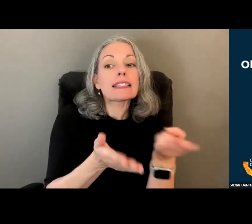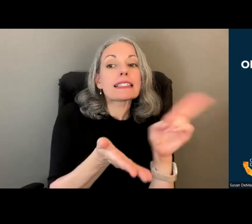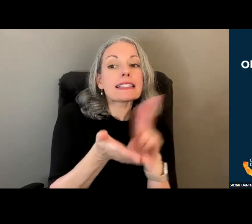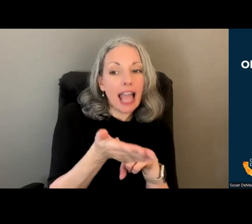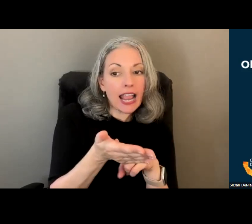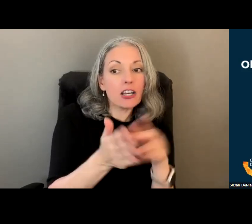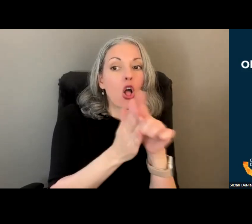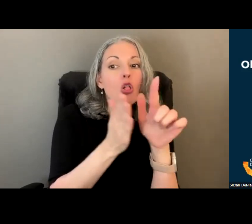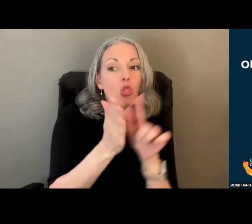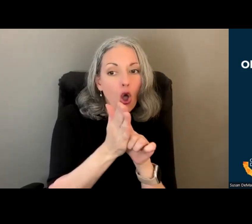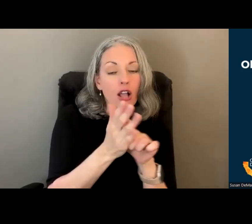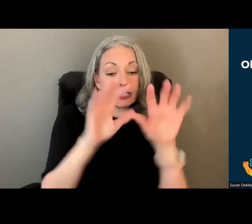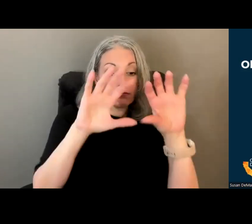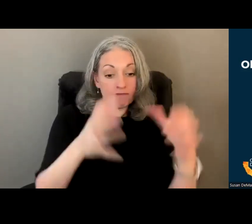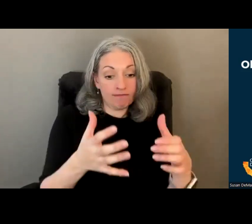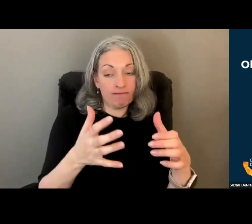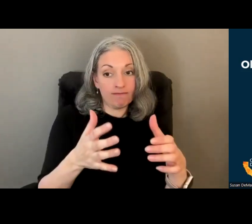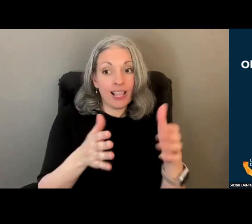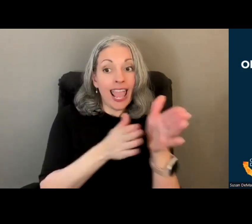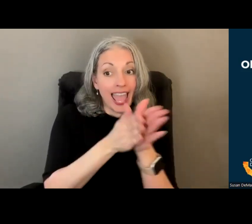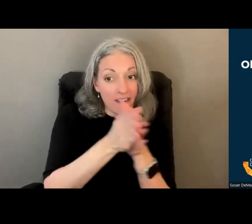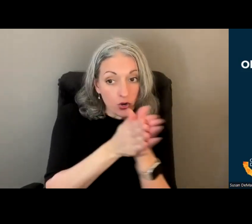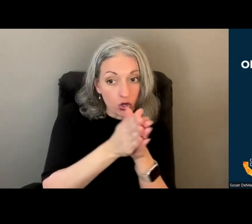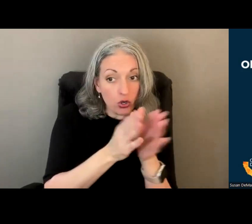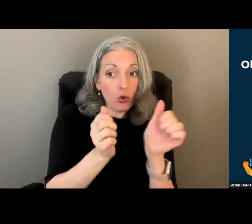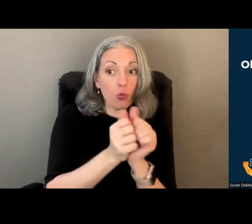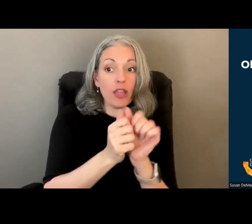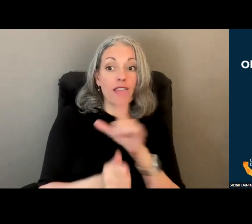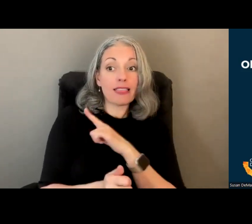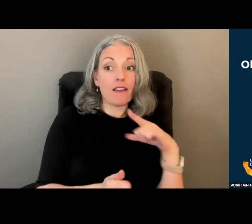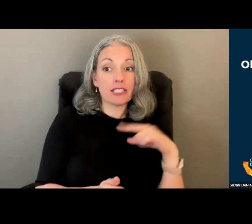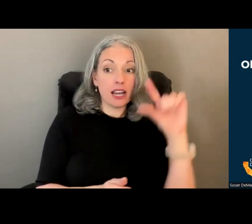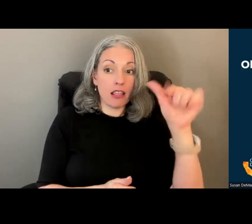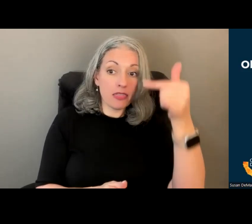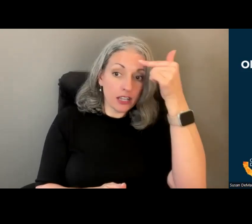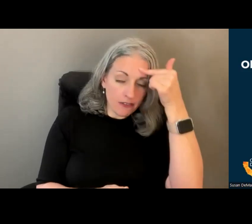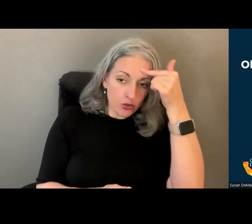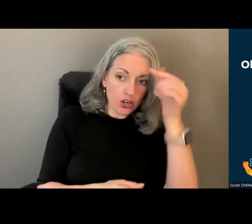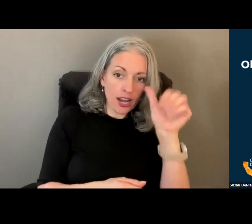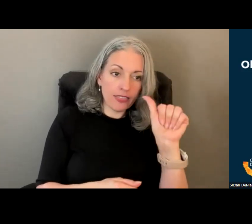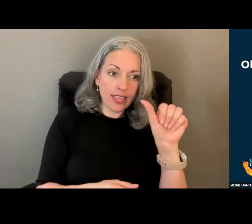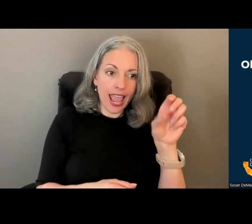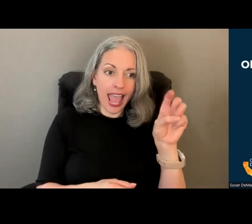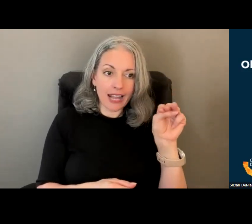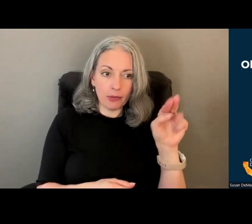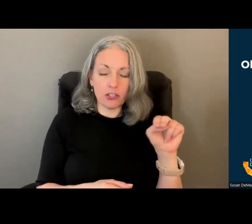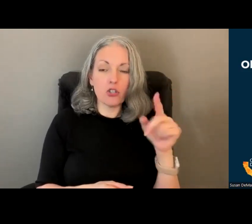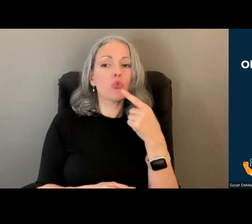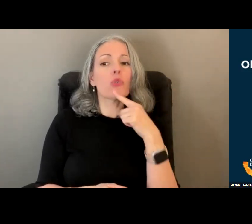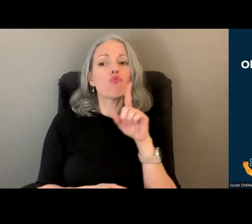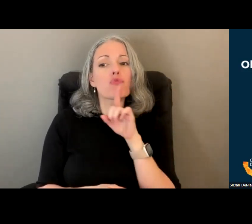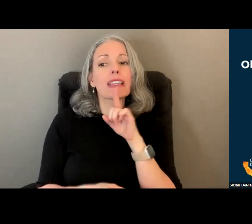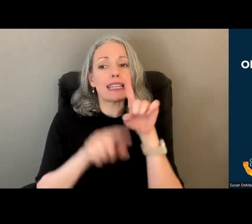a collaborative effort between the legislature, the governor, and the administration. So we really count on you to